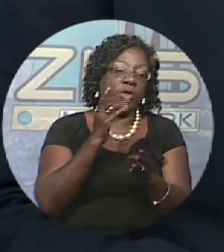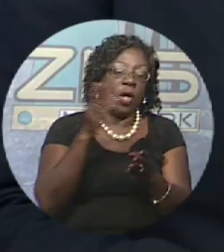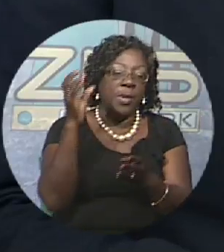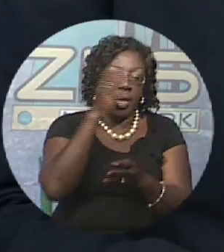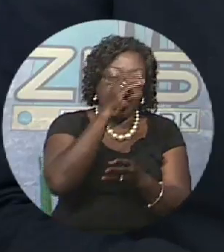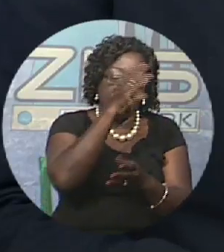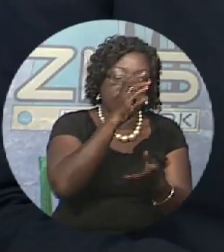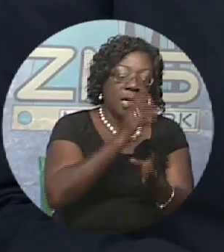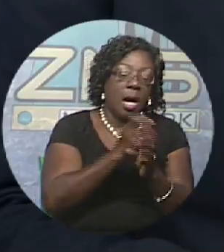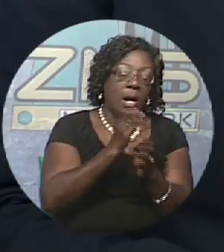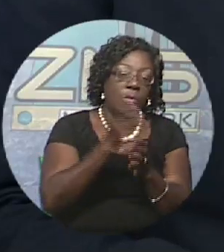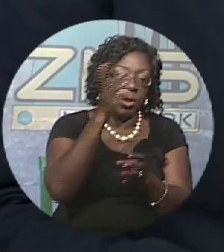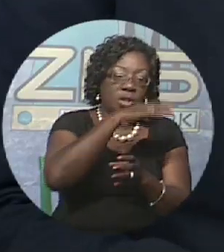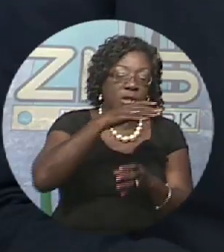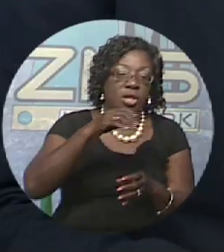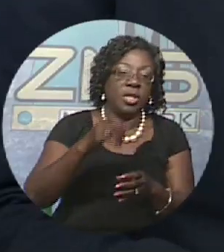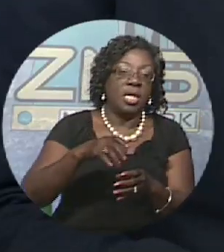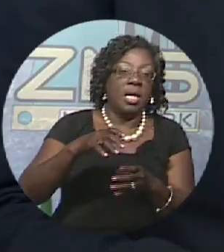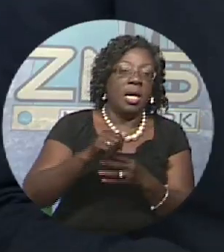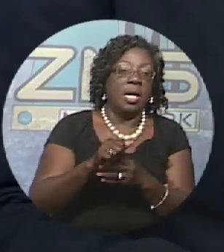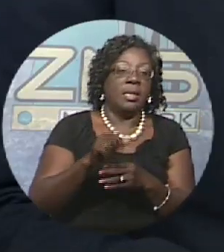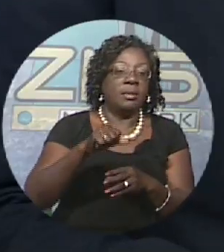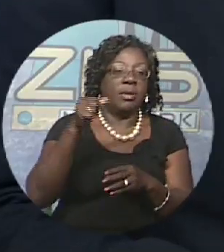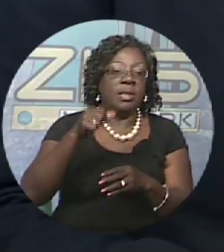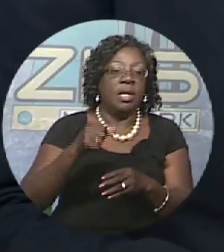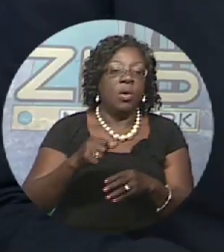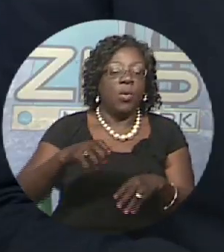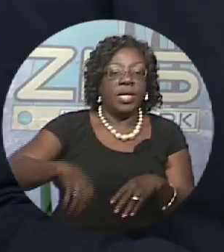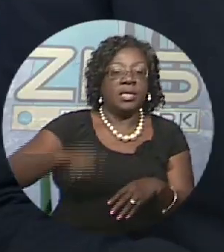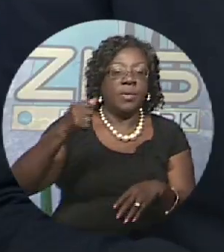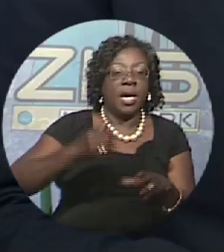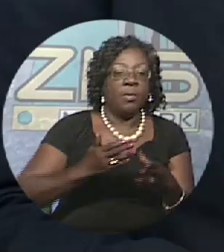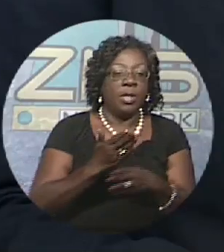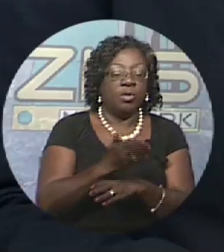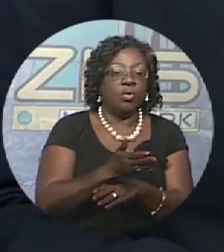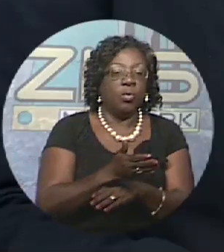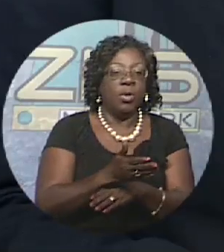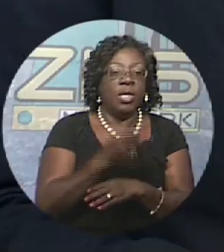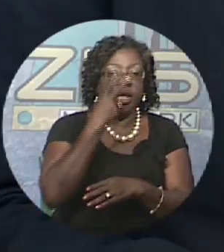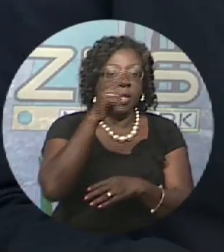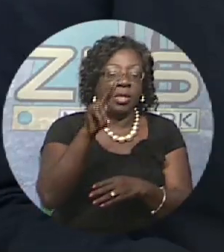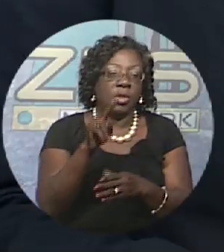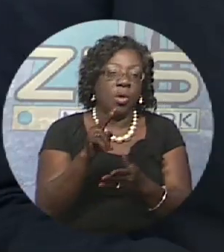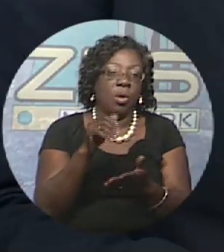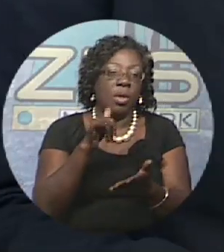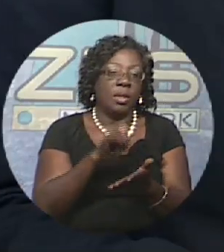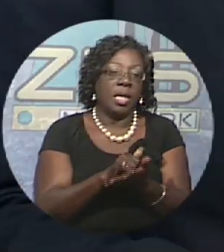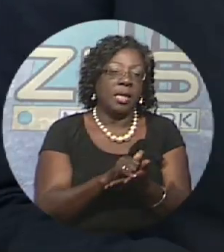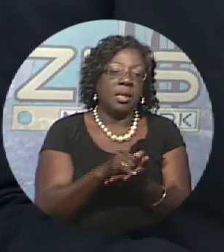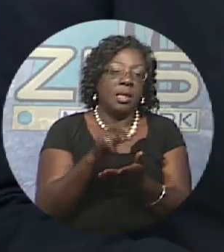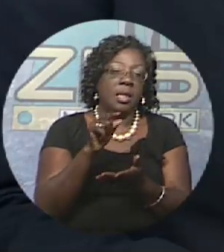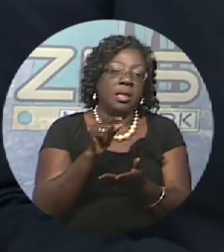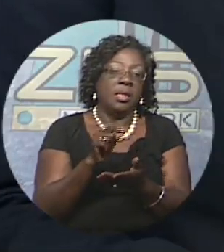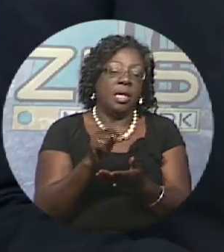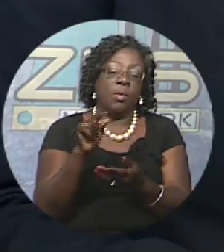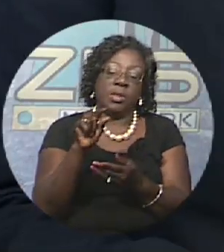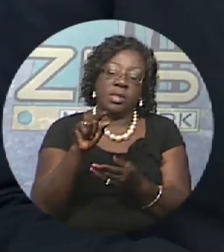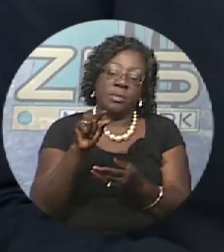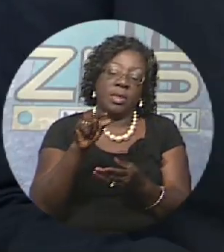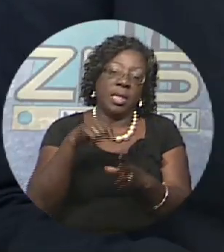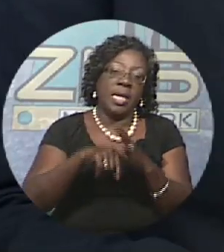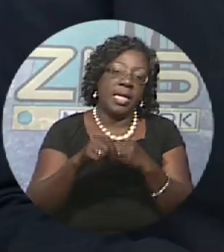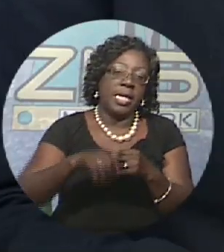say when Bostwick's bags went through the customary X-ray check, officers noticed a suspicious object and alerted the